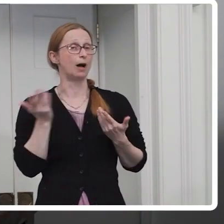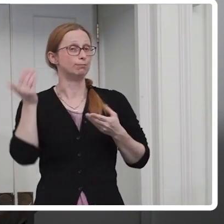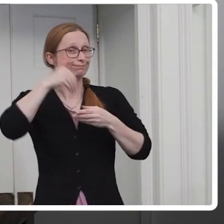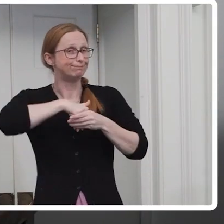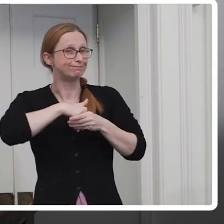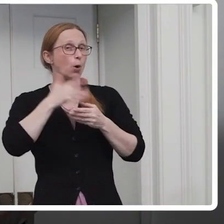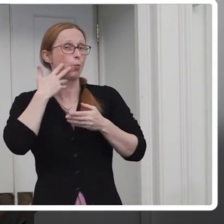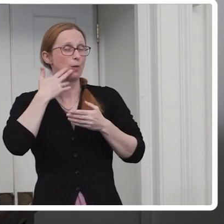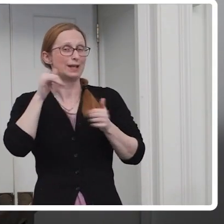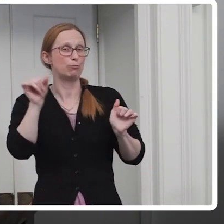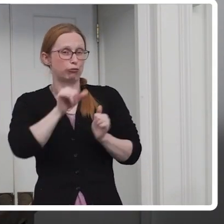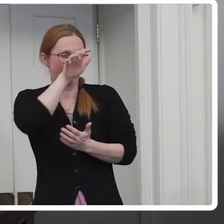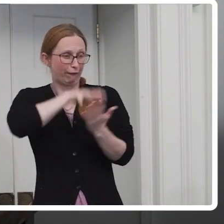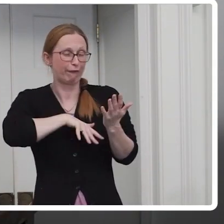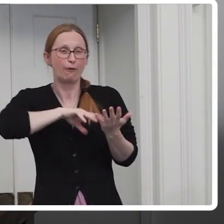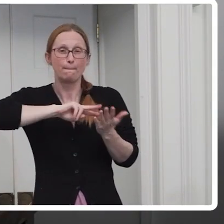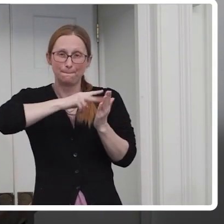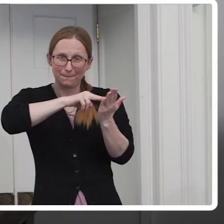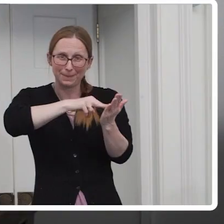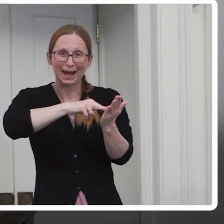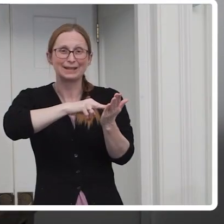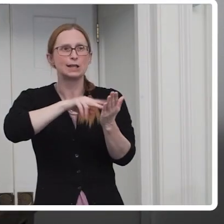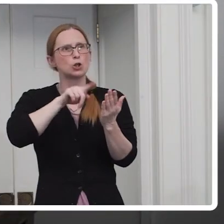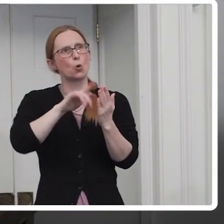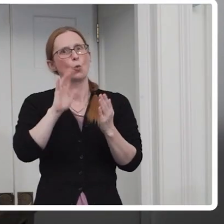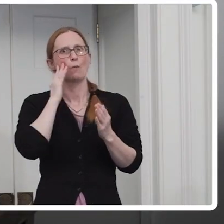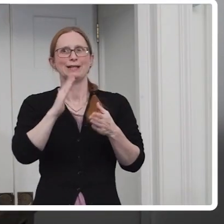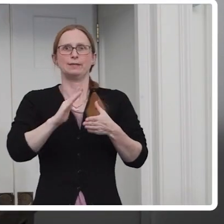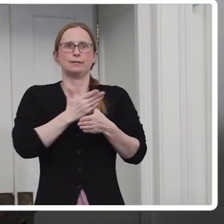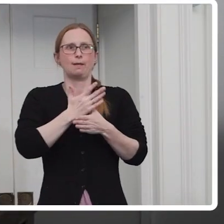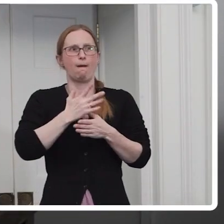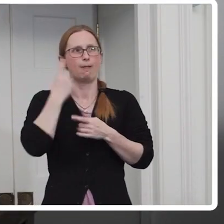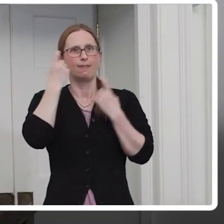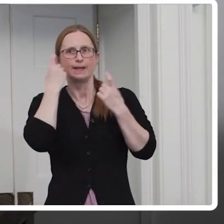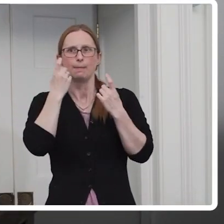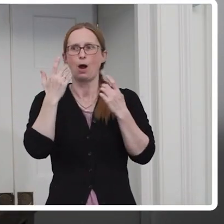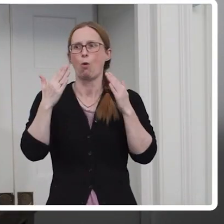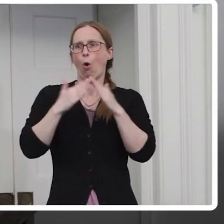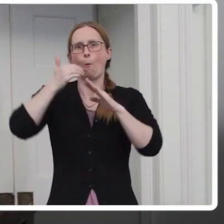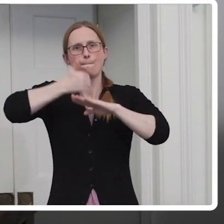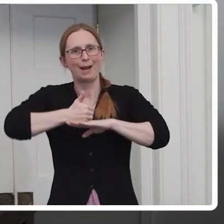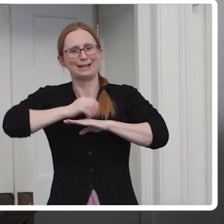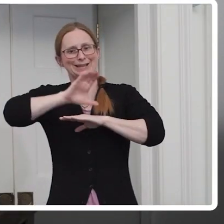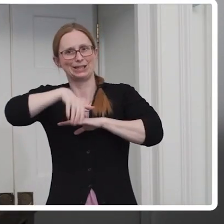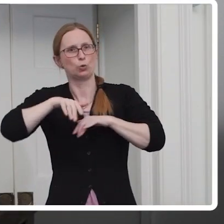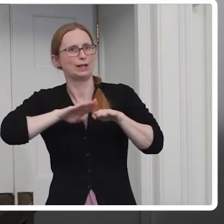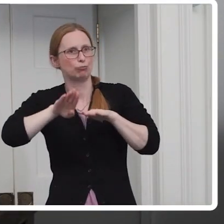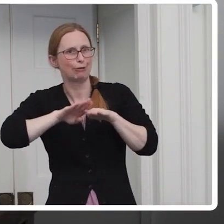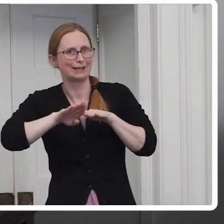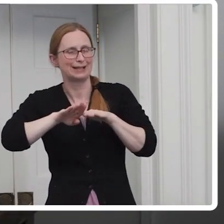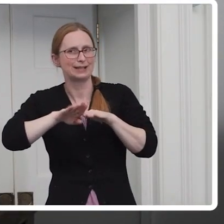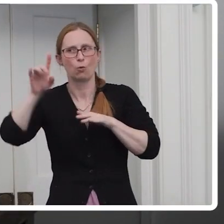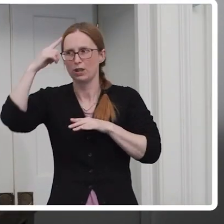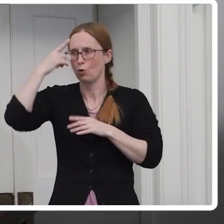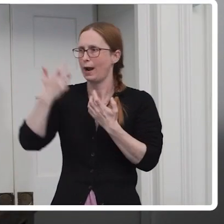That really fed into the way that we were writing the brief, didn't it? In terms of when we were initially thinking about this pilot for home-based situated practice and thinking about the